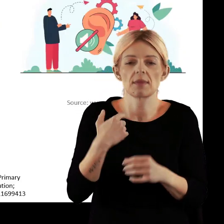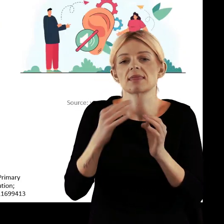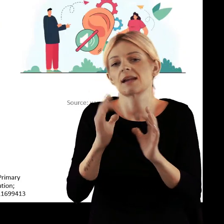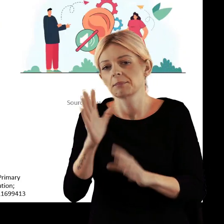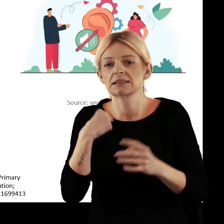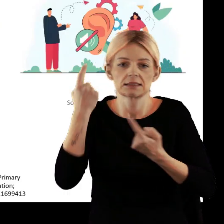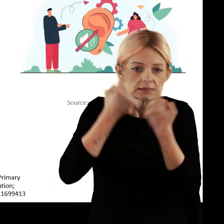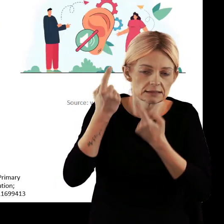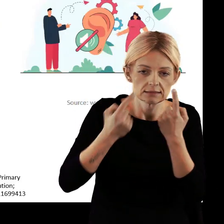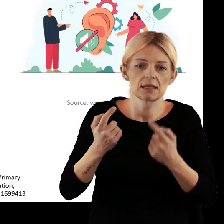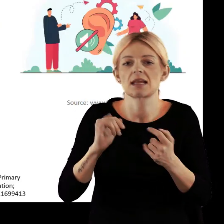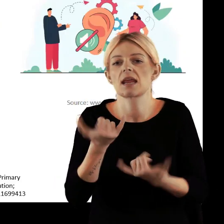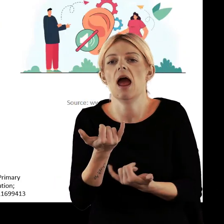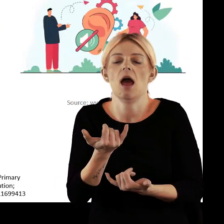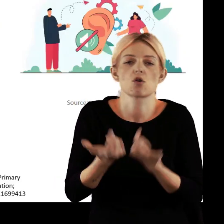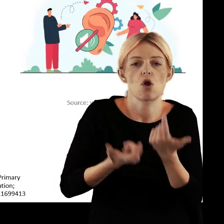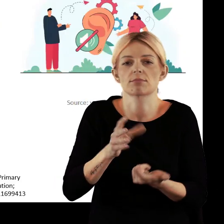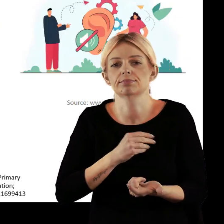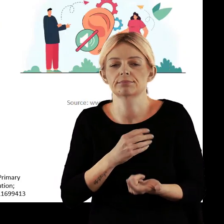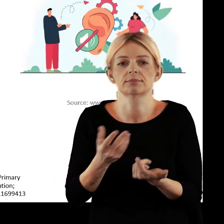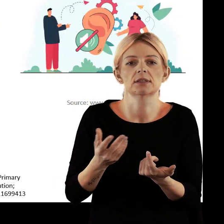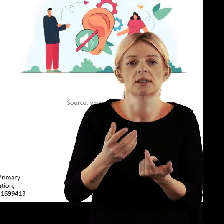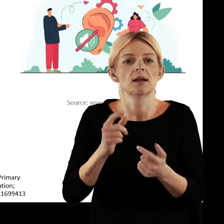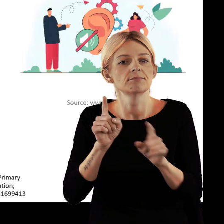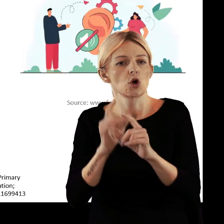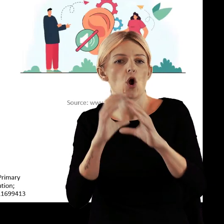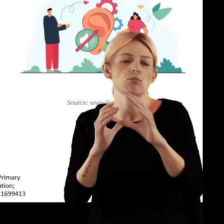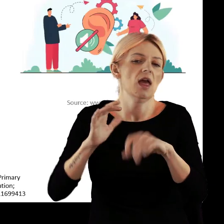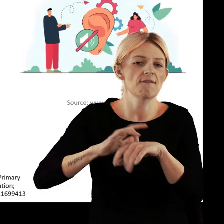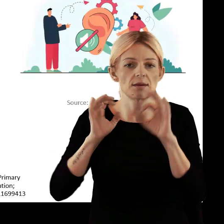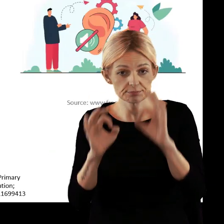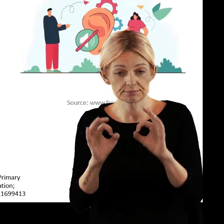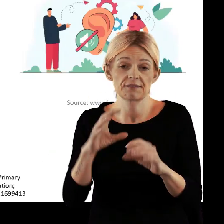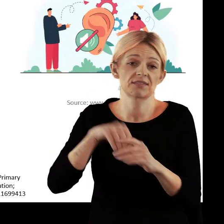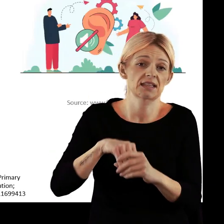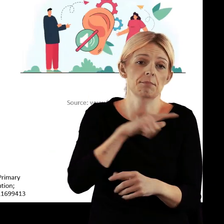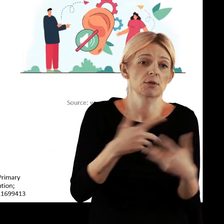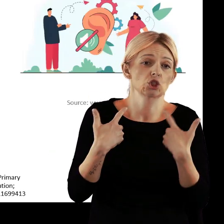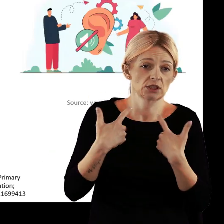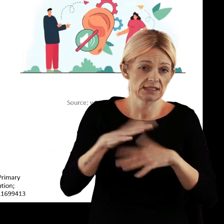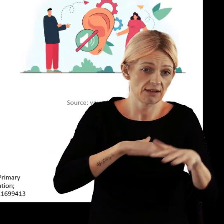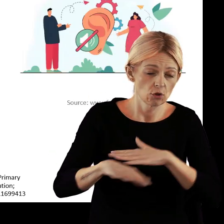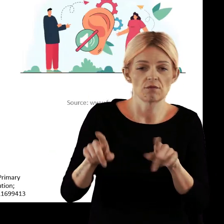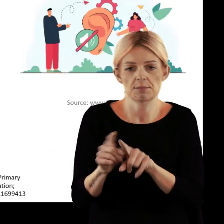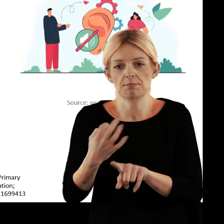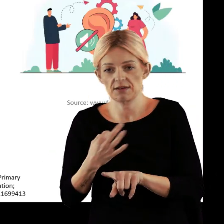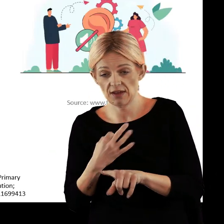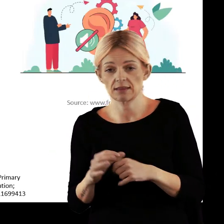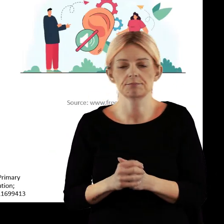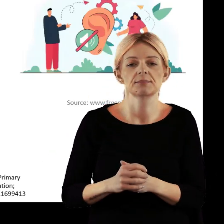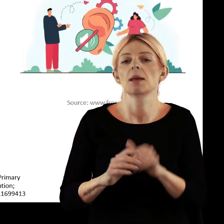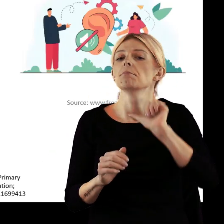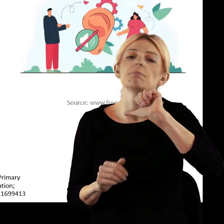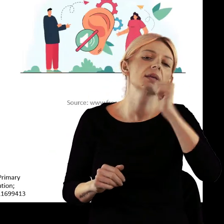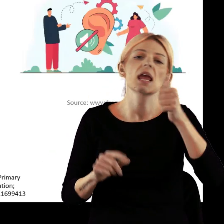both our professional and private lives. The first step is to be precise in what